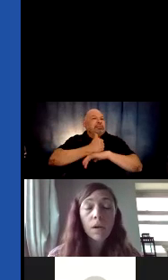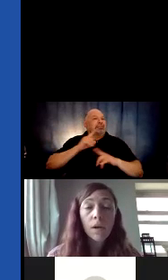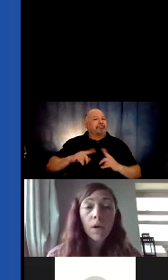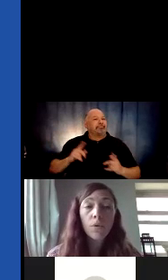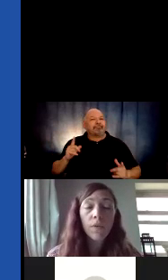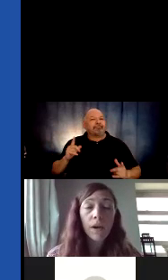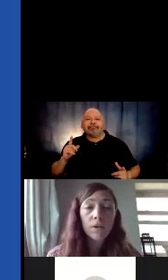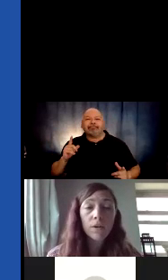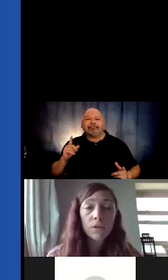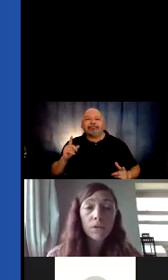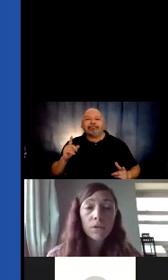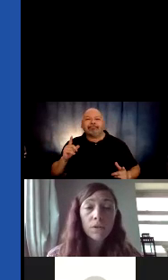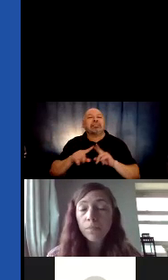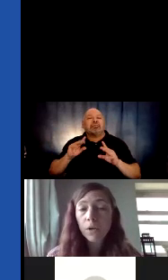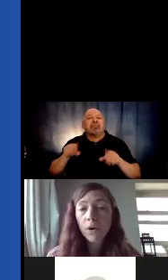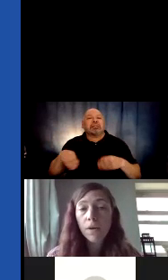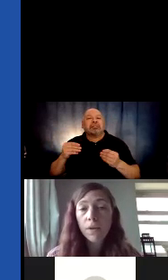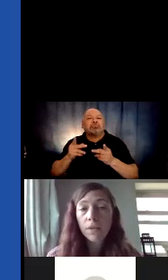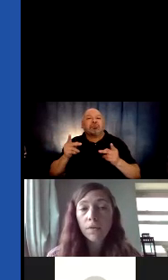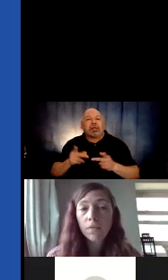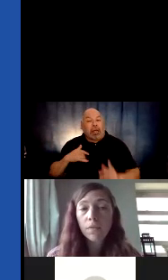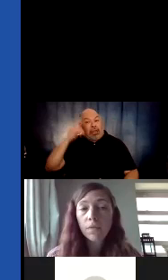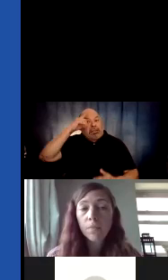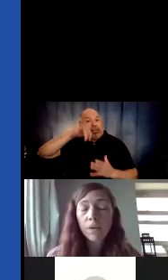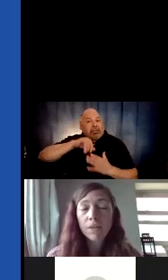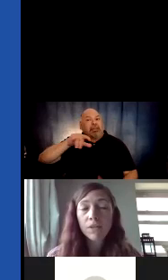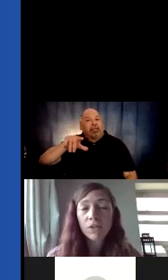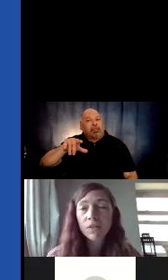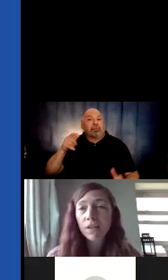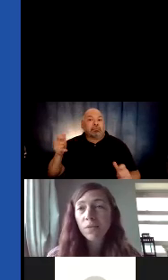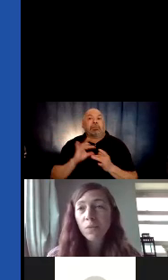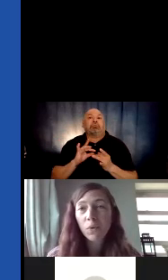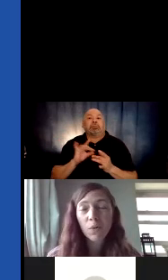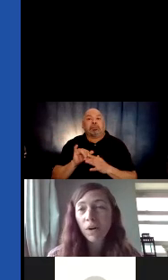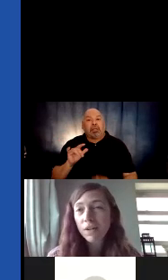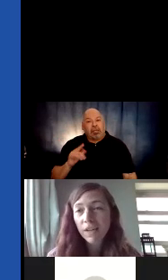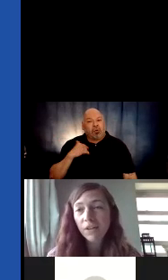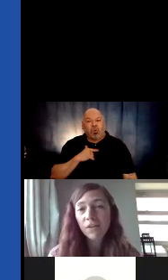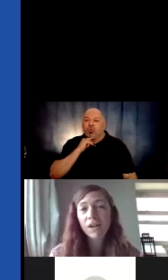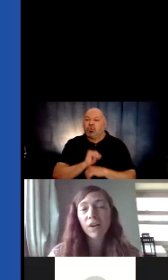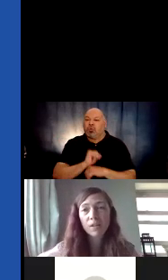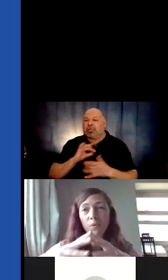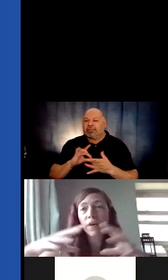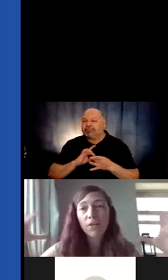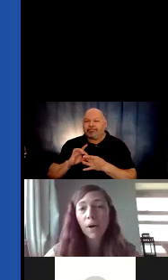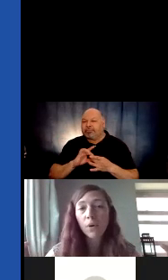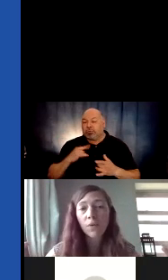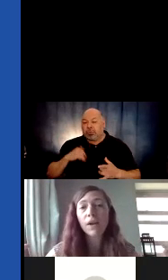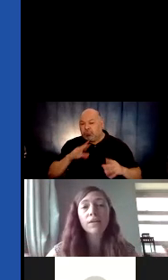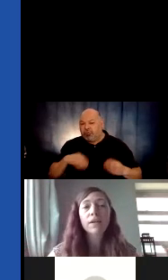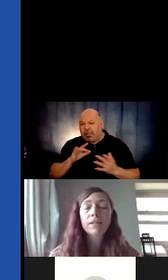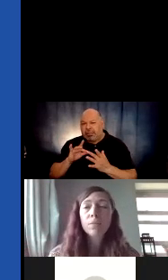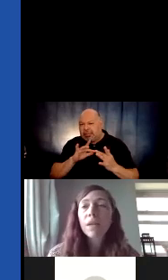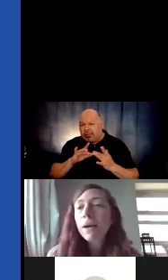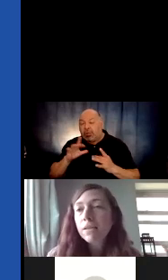vaccine providers. I think the big message here is that we're working together kind of as a provider network,